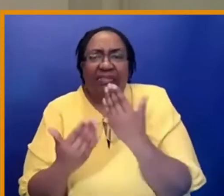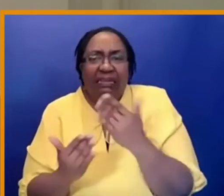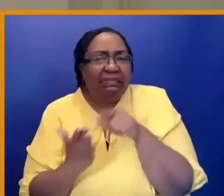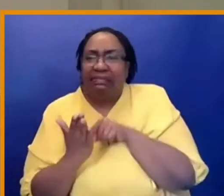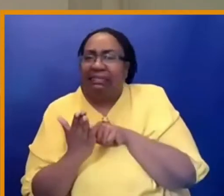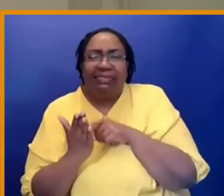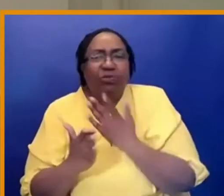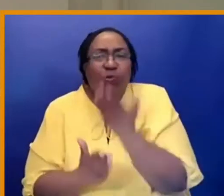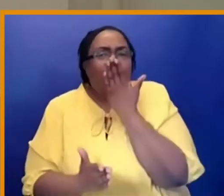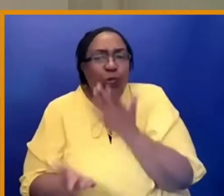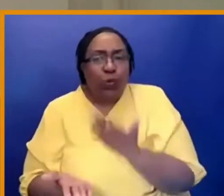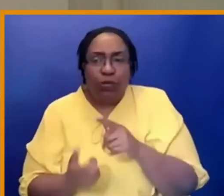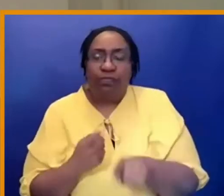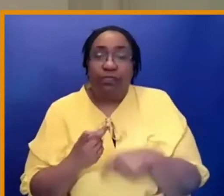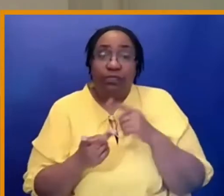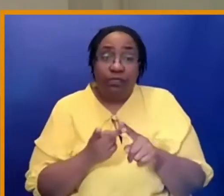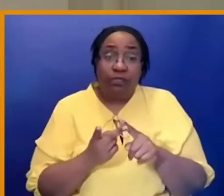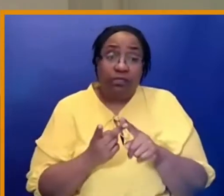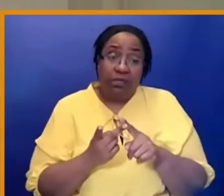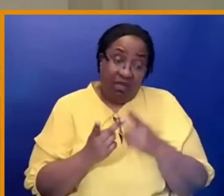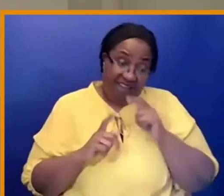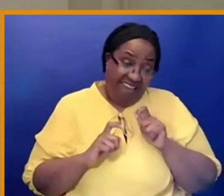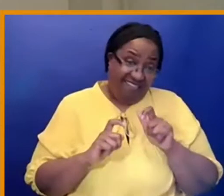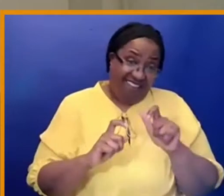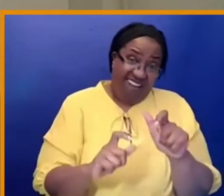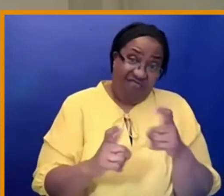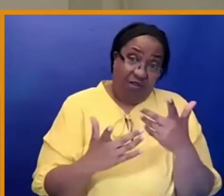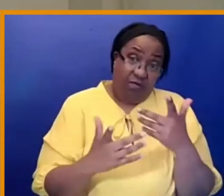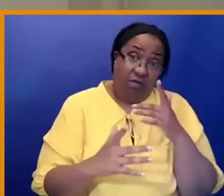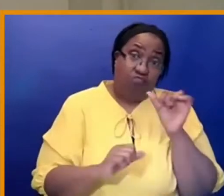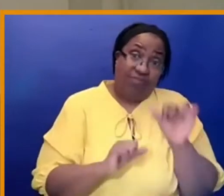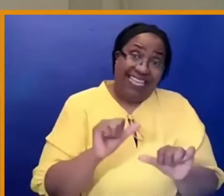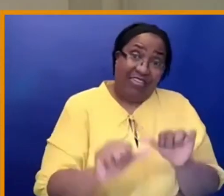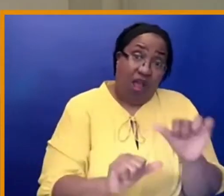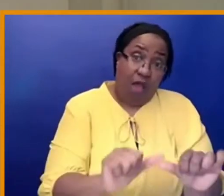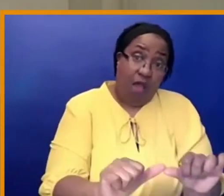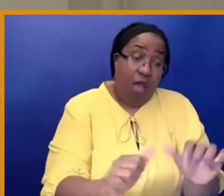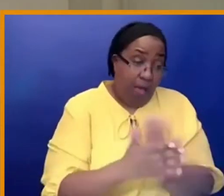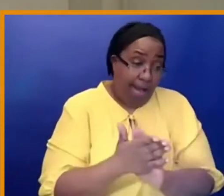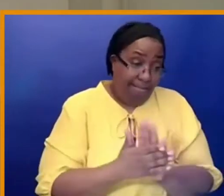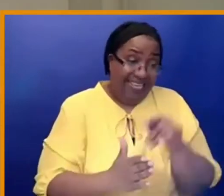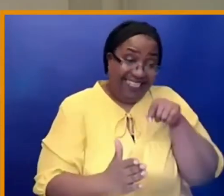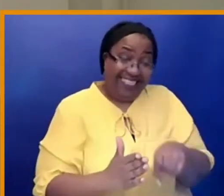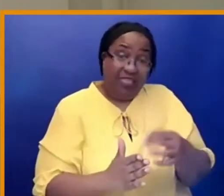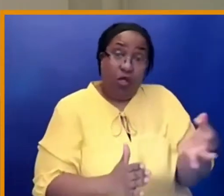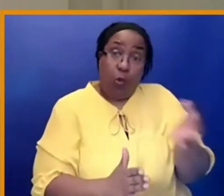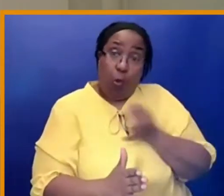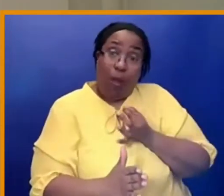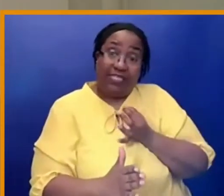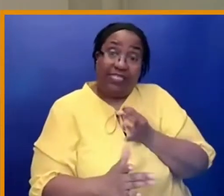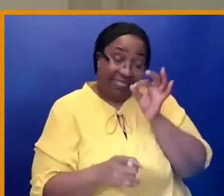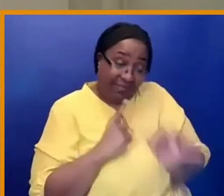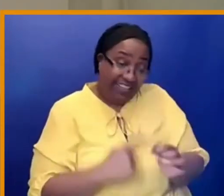motions. Just as in the current procedure, we guarantee that all questions submitted by this deadline will be asked and